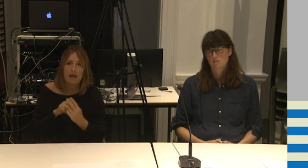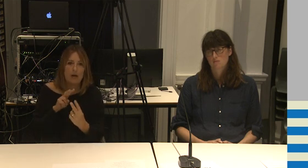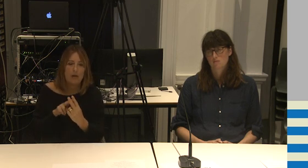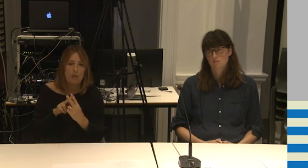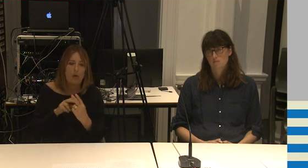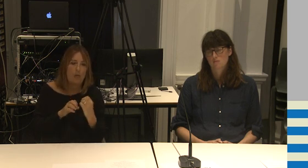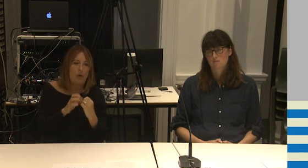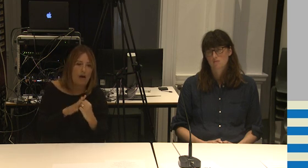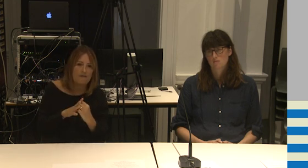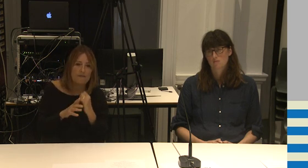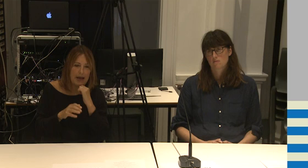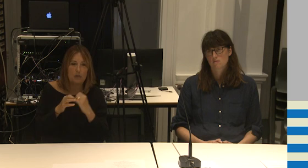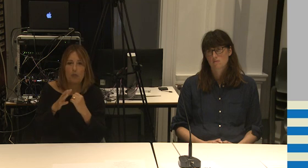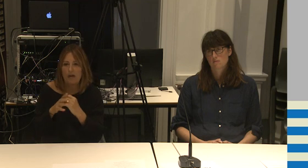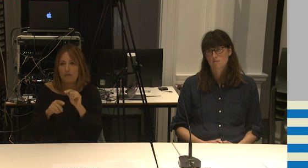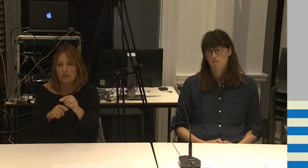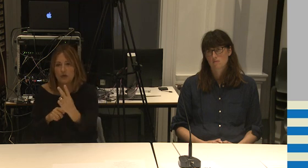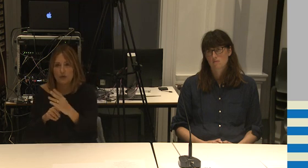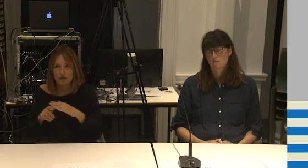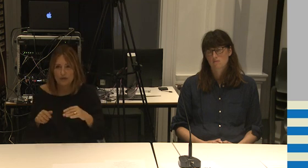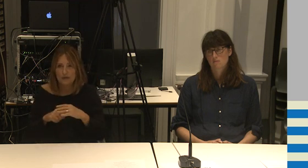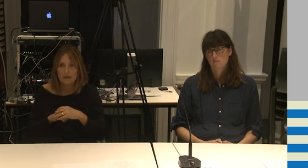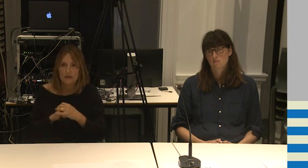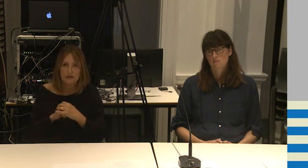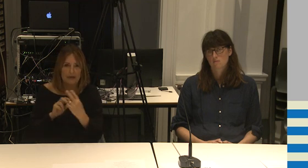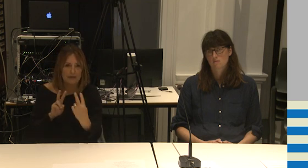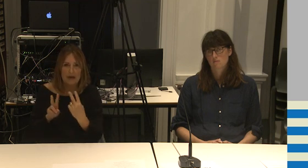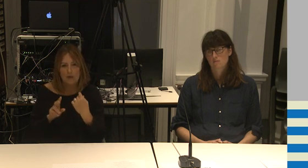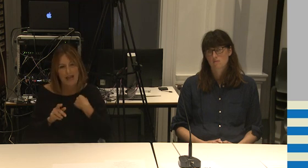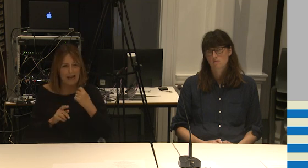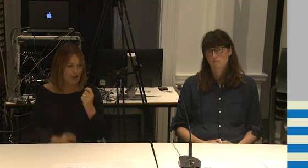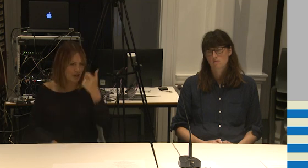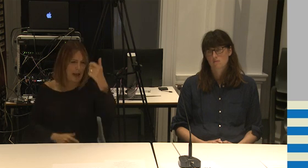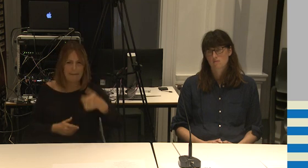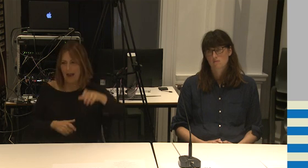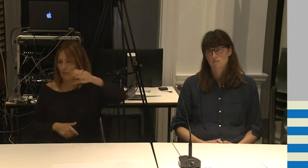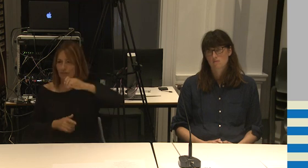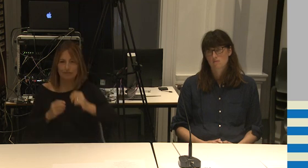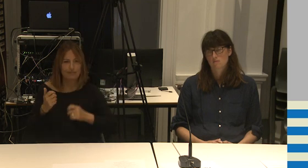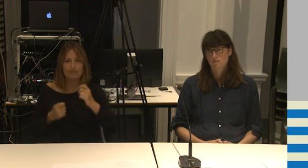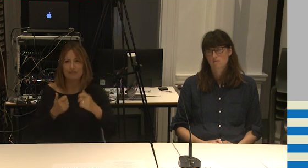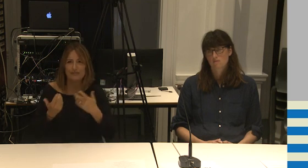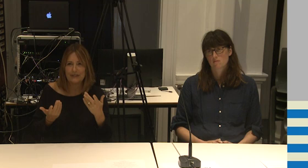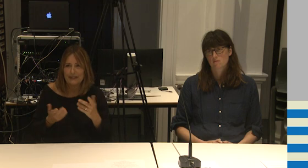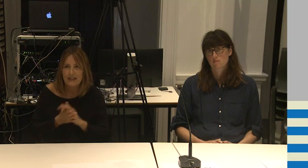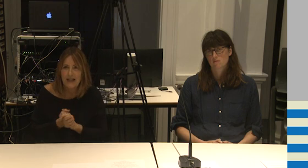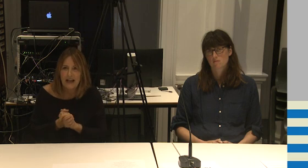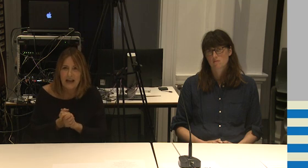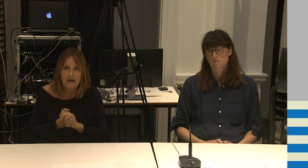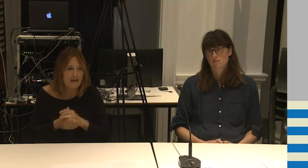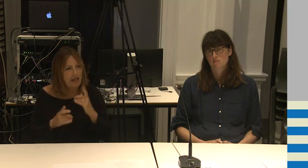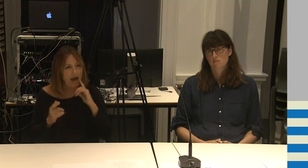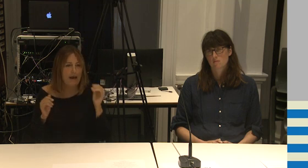with two kids. And they were staring at us all night. And we was like champagne, muffins, and having a great big party in